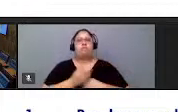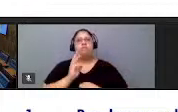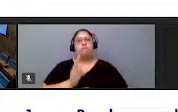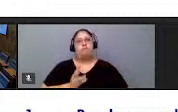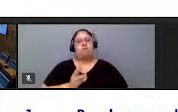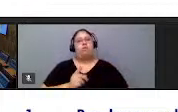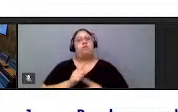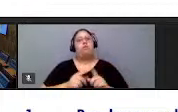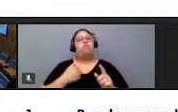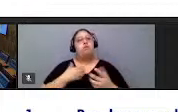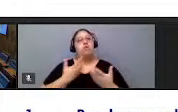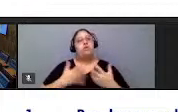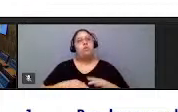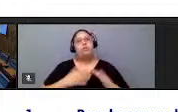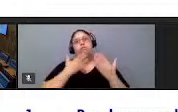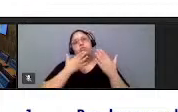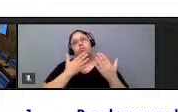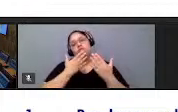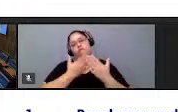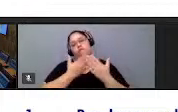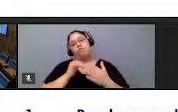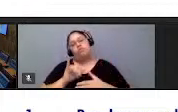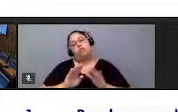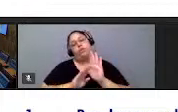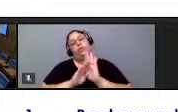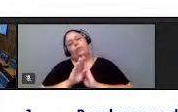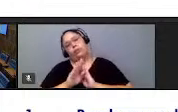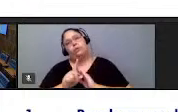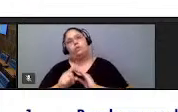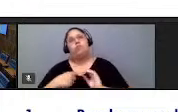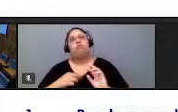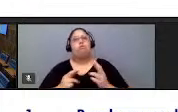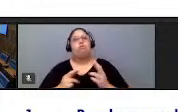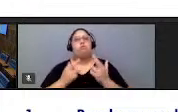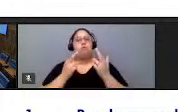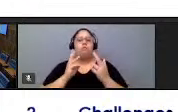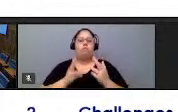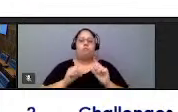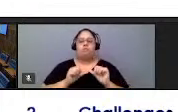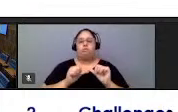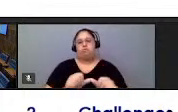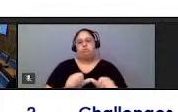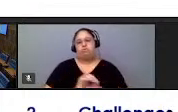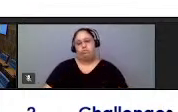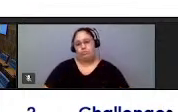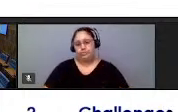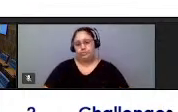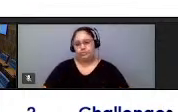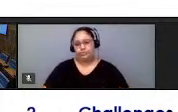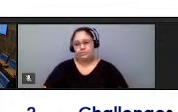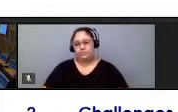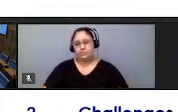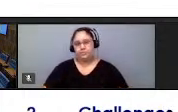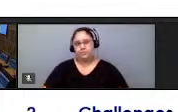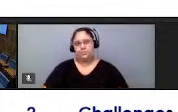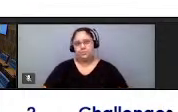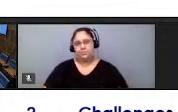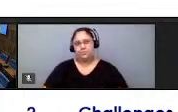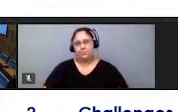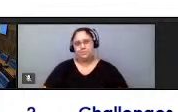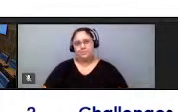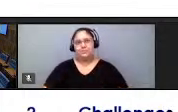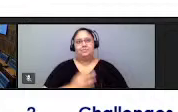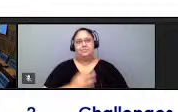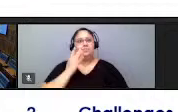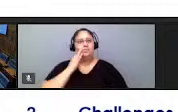we are most grateful for and that we are hoping could continue chair when we started